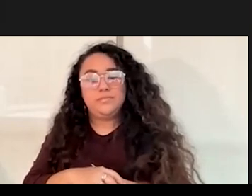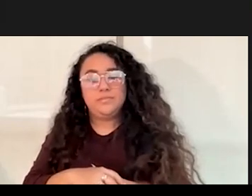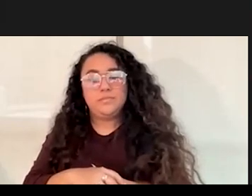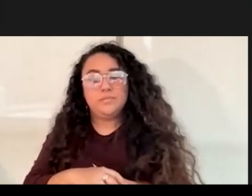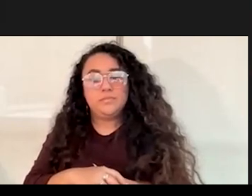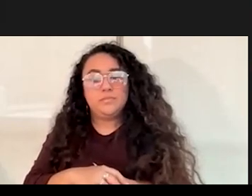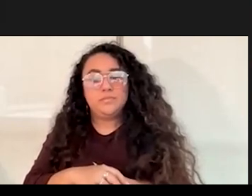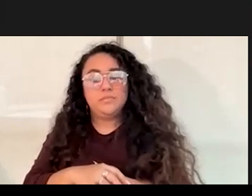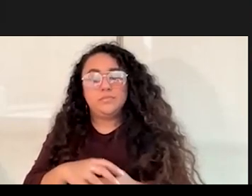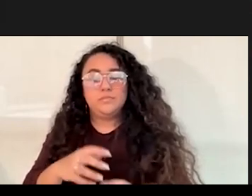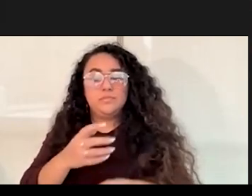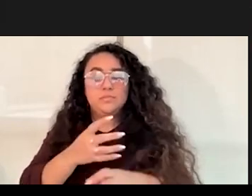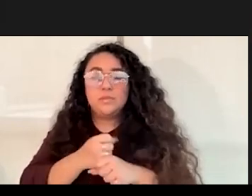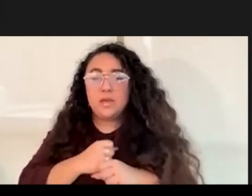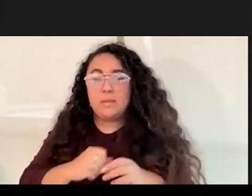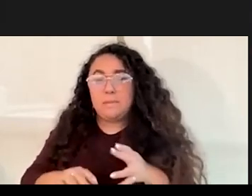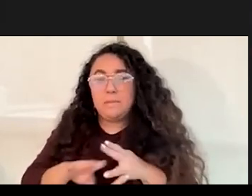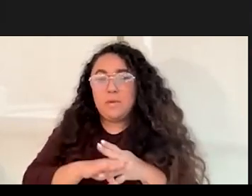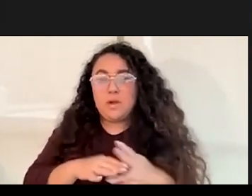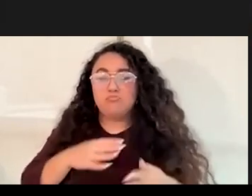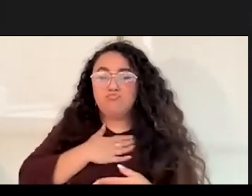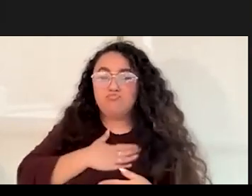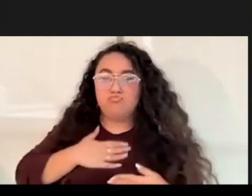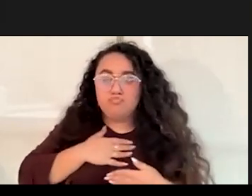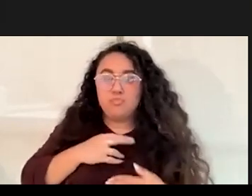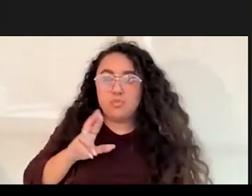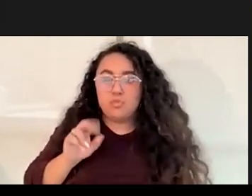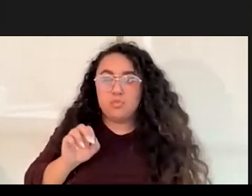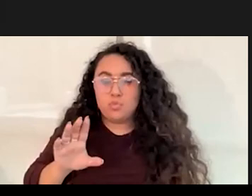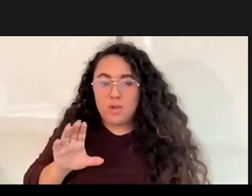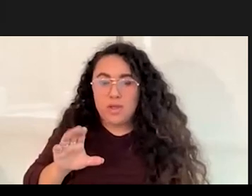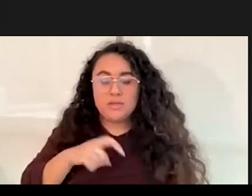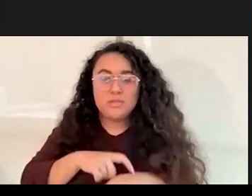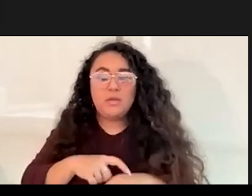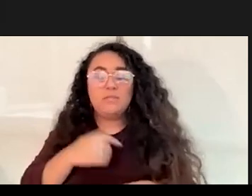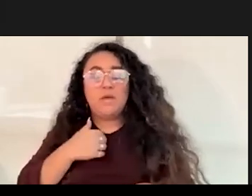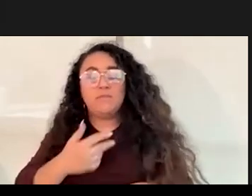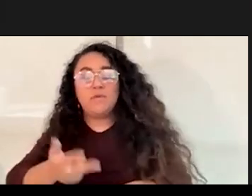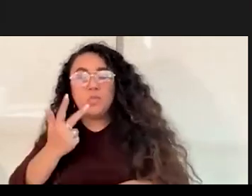they get rec time. They get 3 square meals.